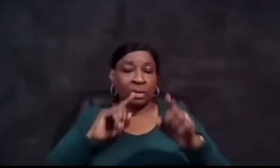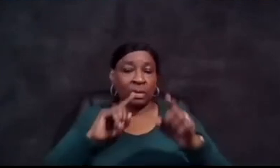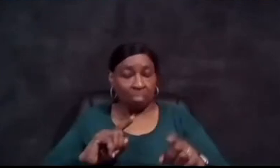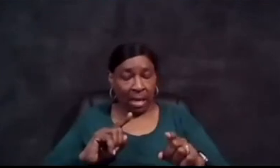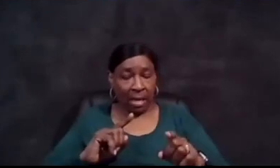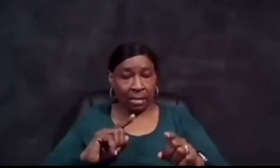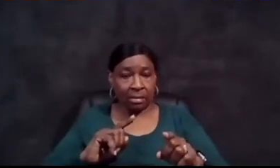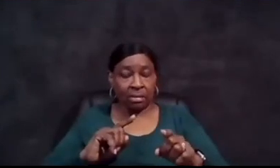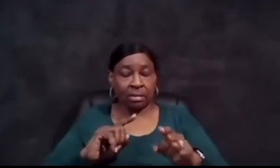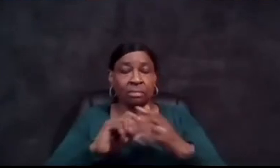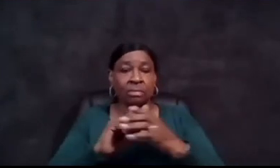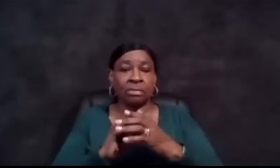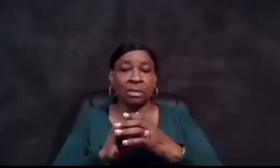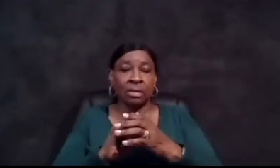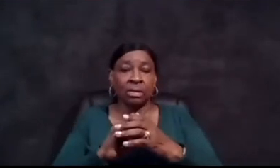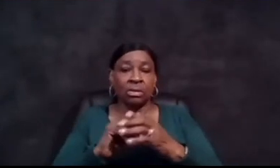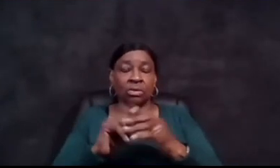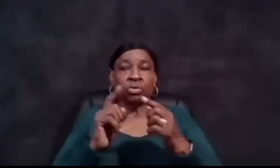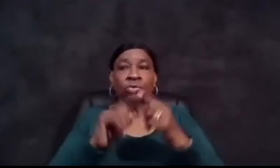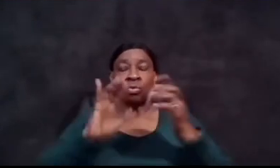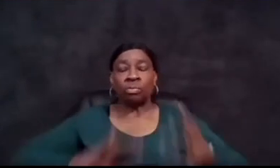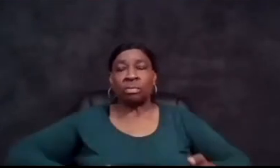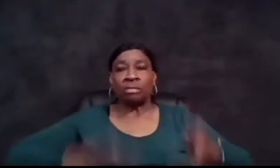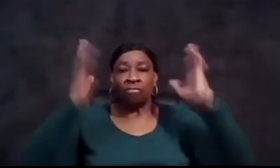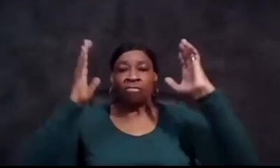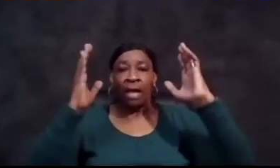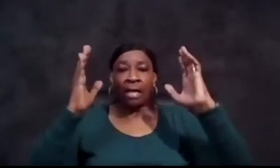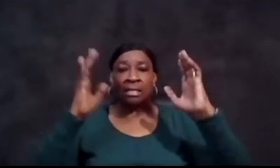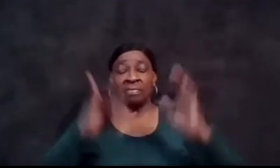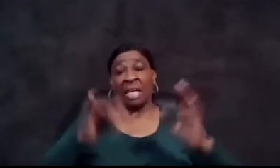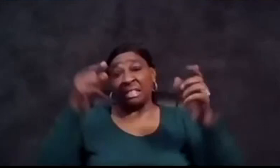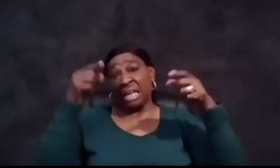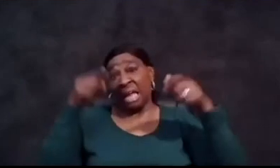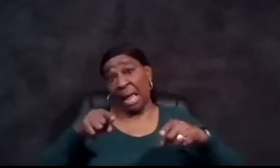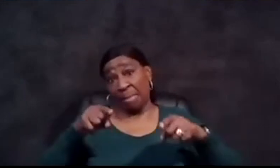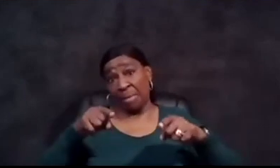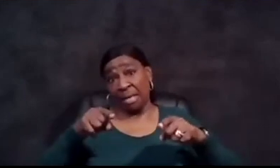to the violence that is unfolding,